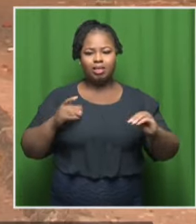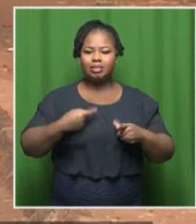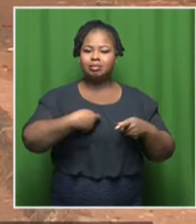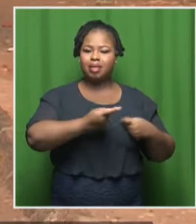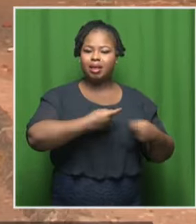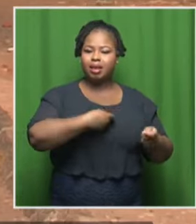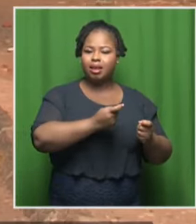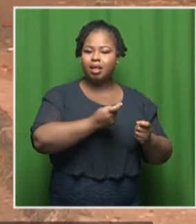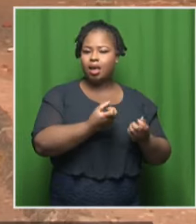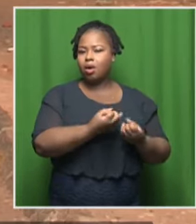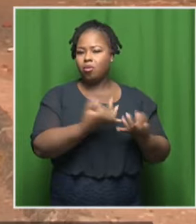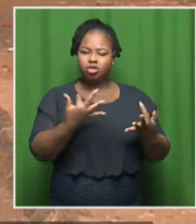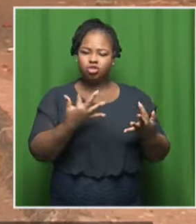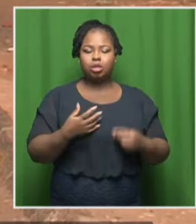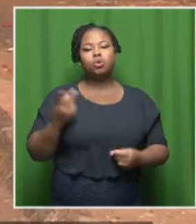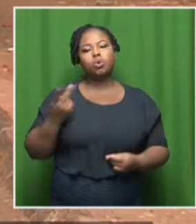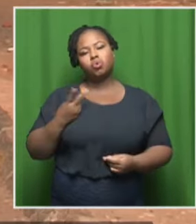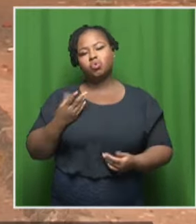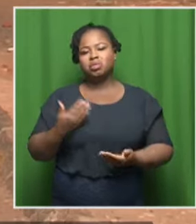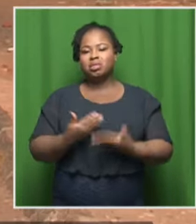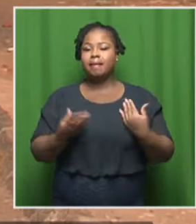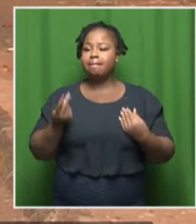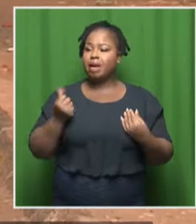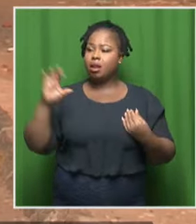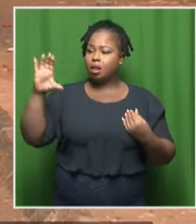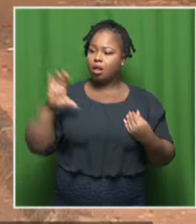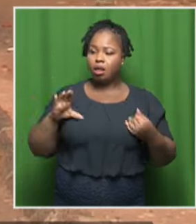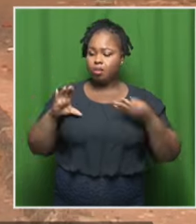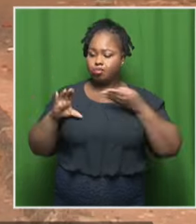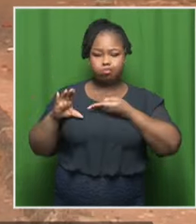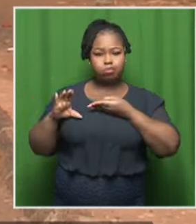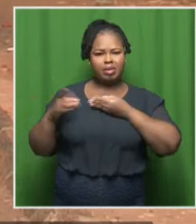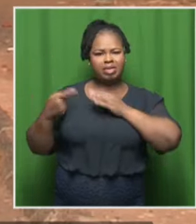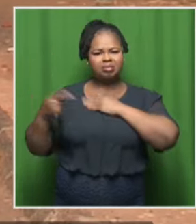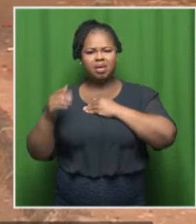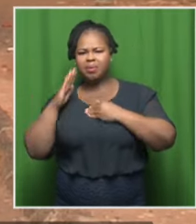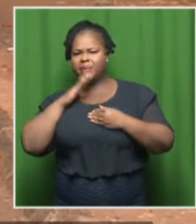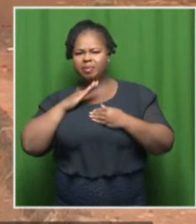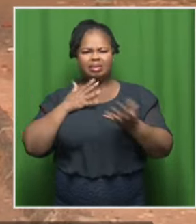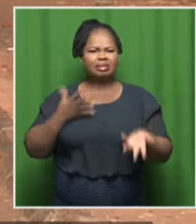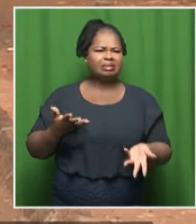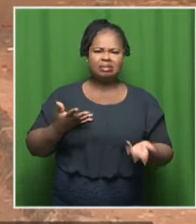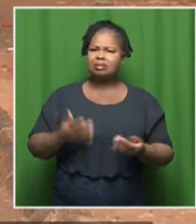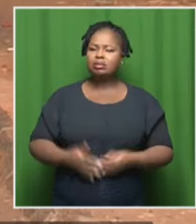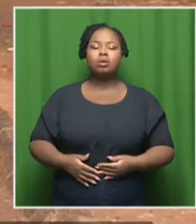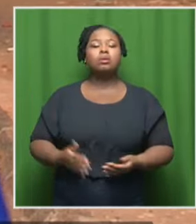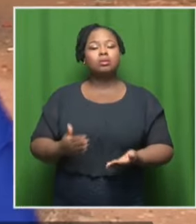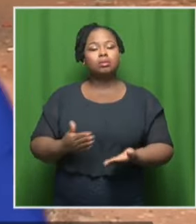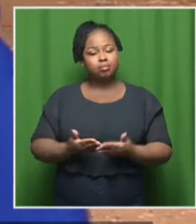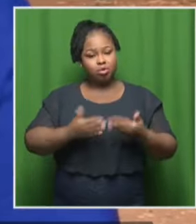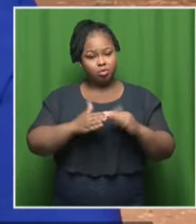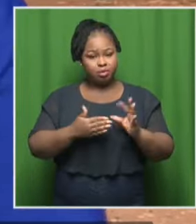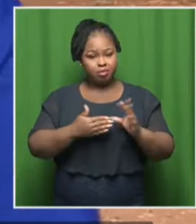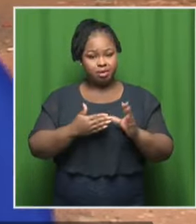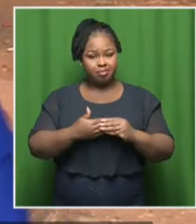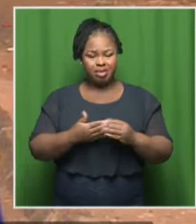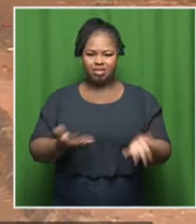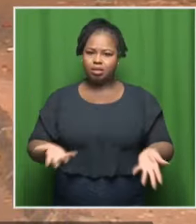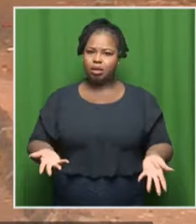the underspenditure. And this has of course left a lot of community members who were part of this particular engagement